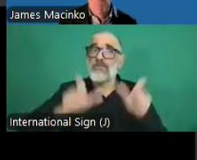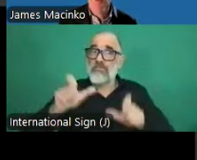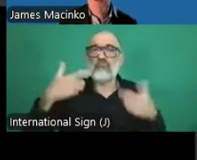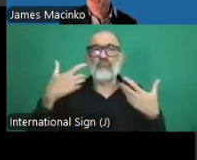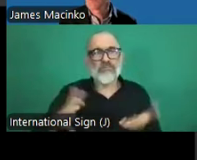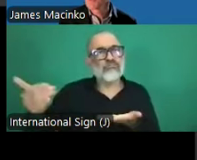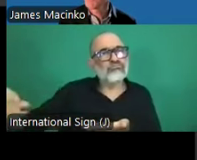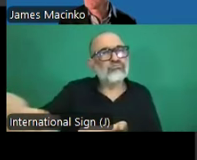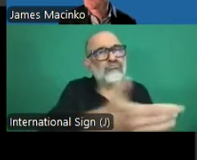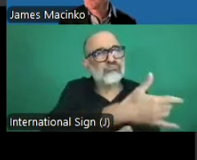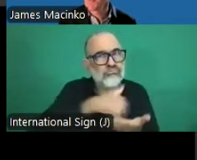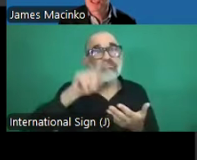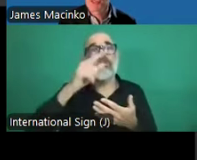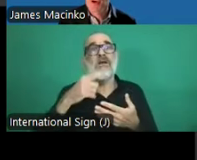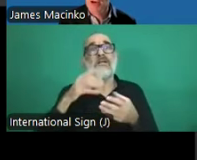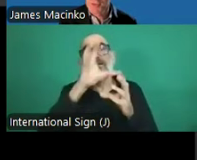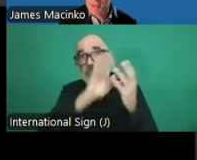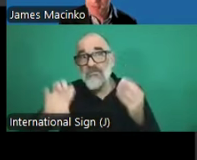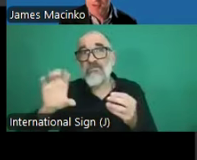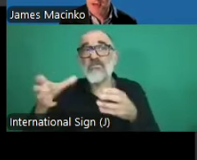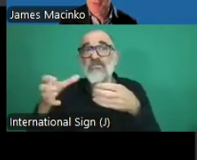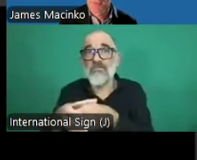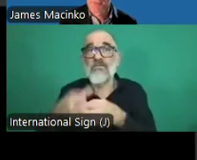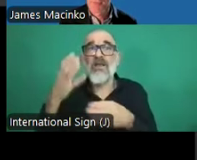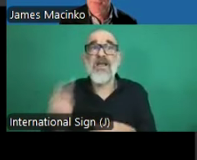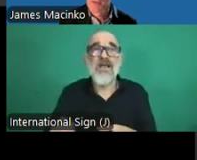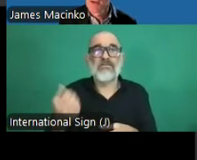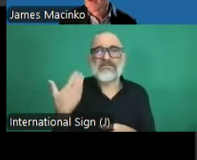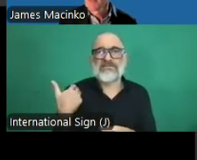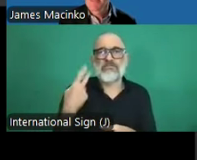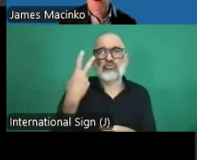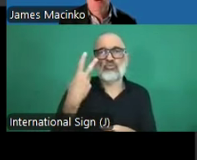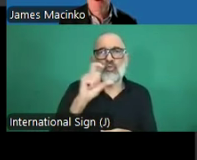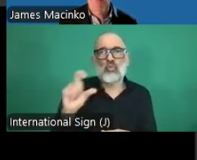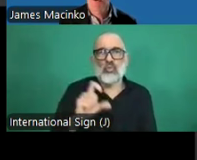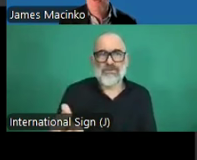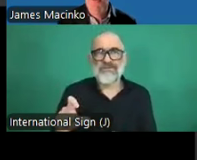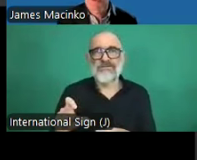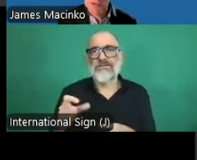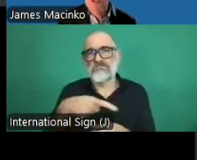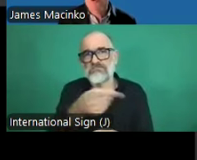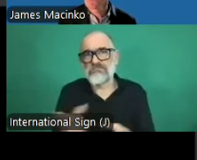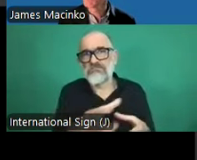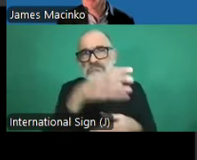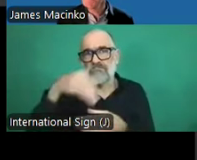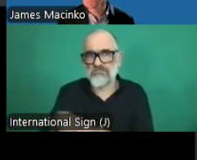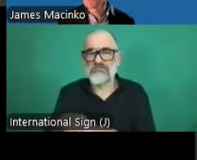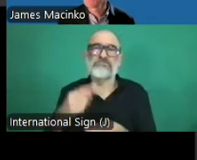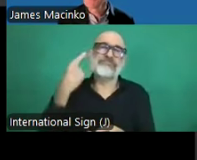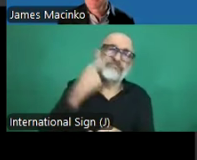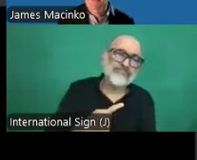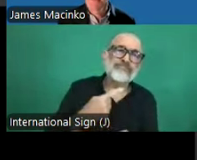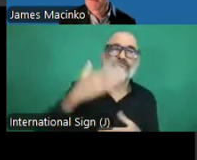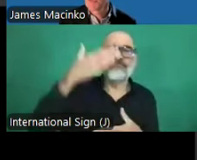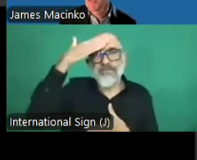almost 40% were looking for prevention or other types of care. Now, among both of these groups, almost